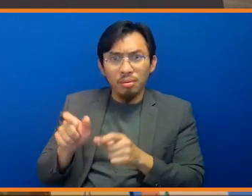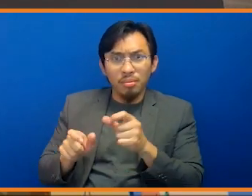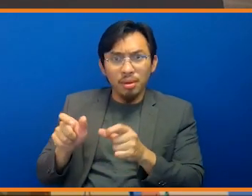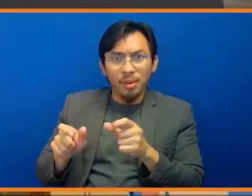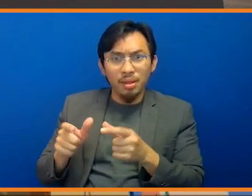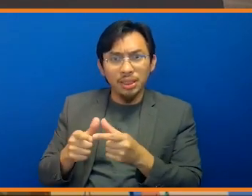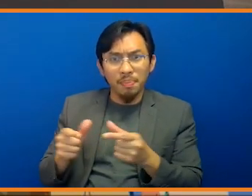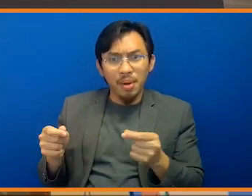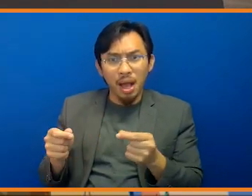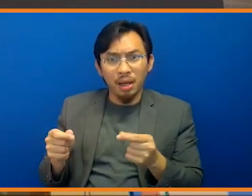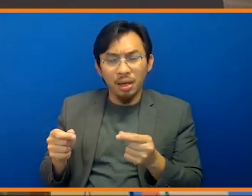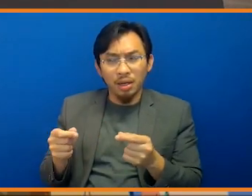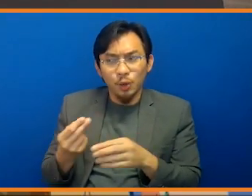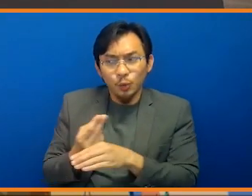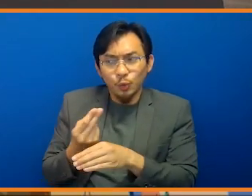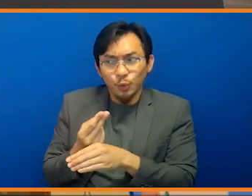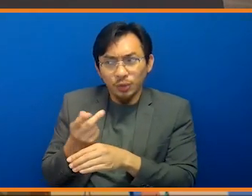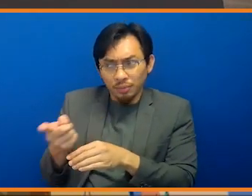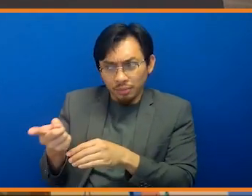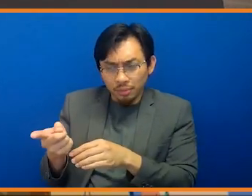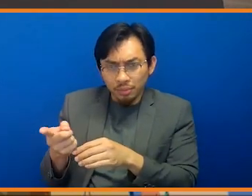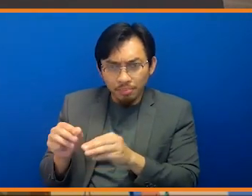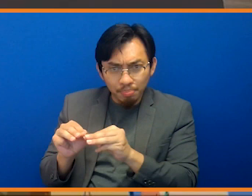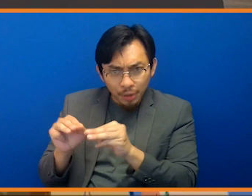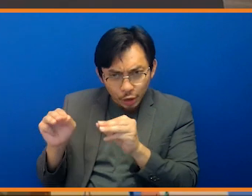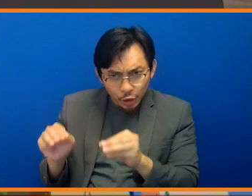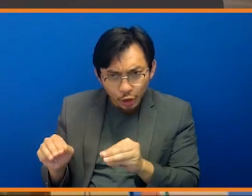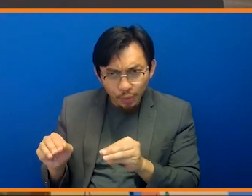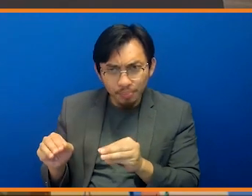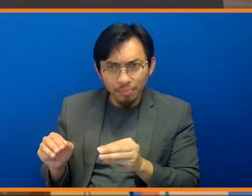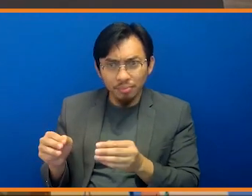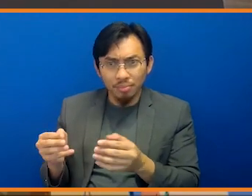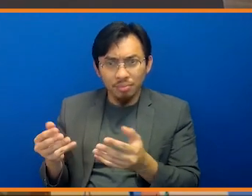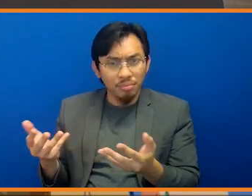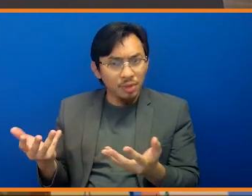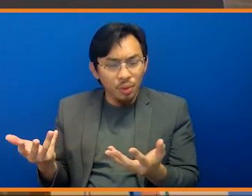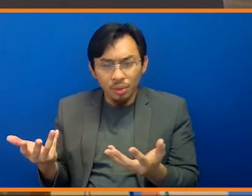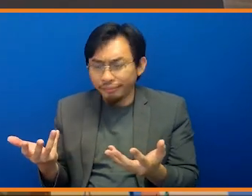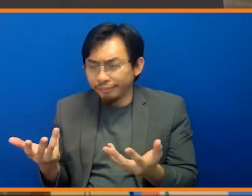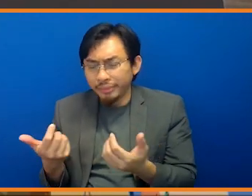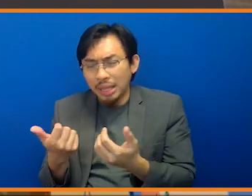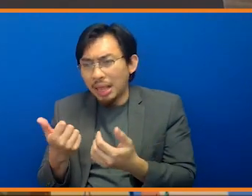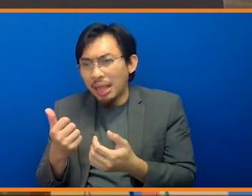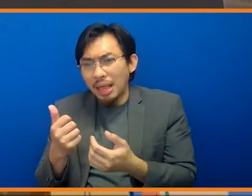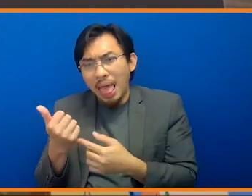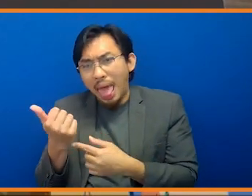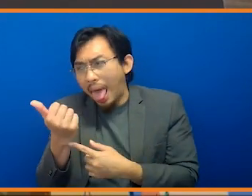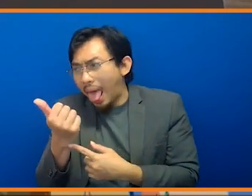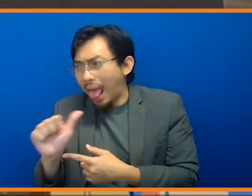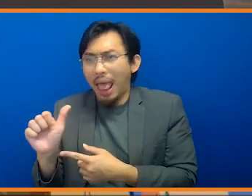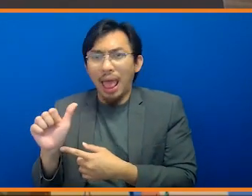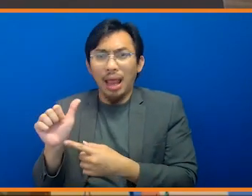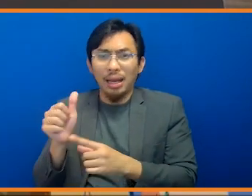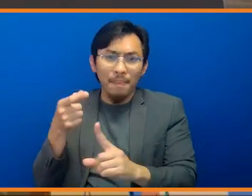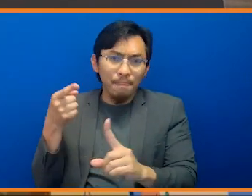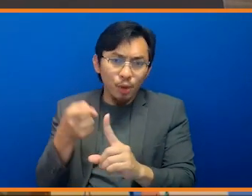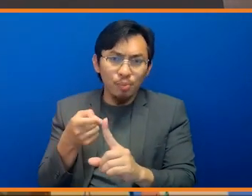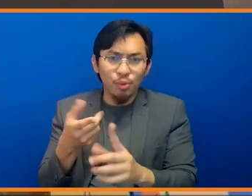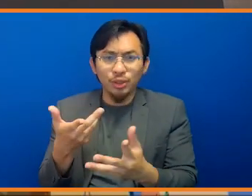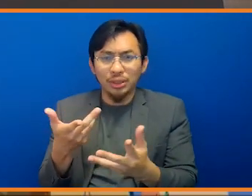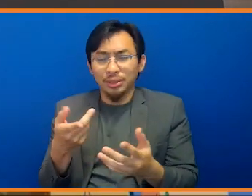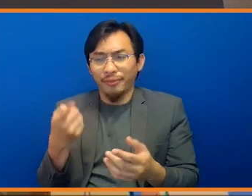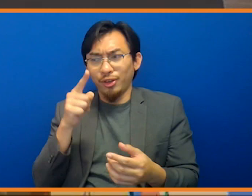to utilize of the museum, especially Tsunami Museum for any purpose. For example,